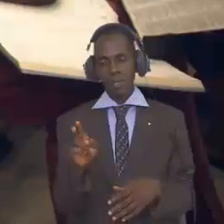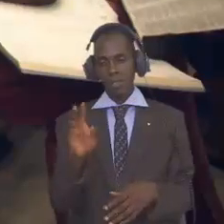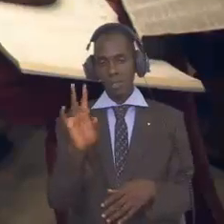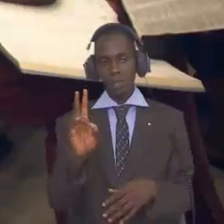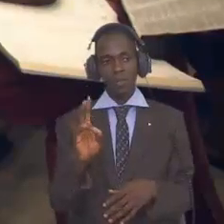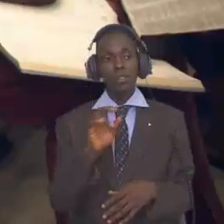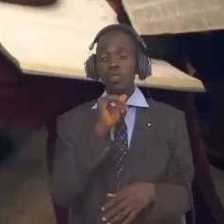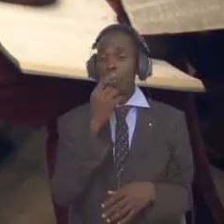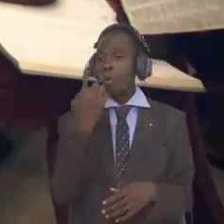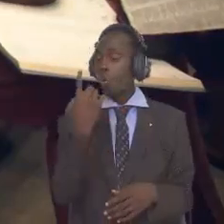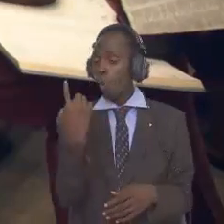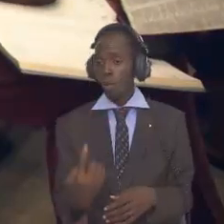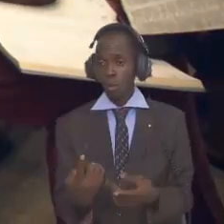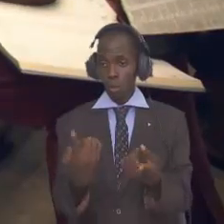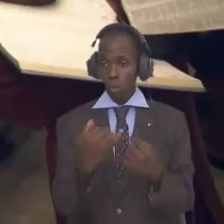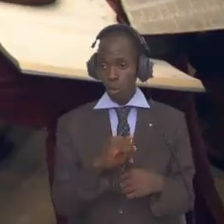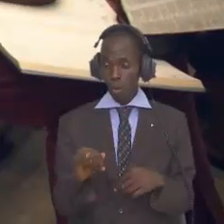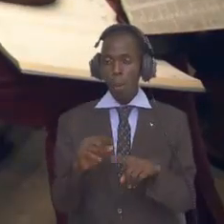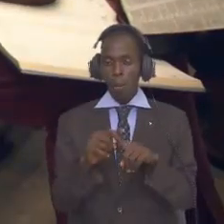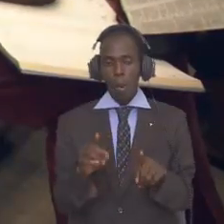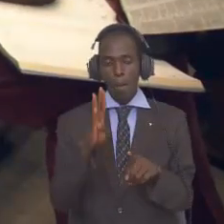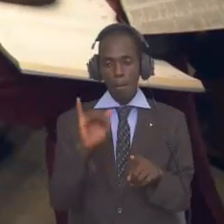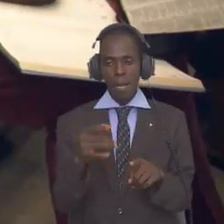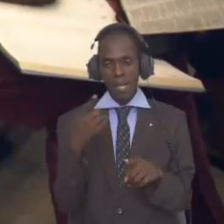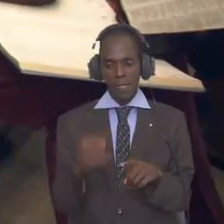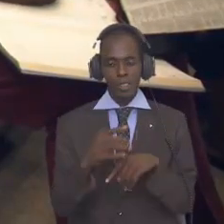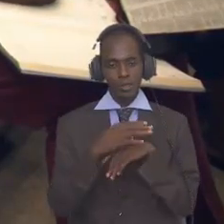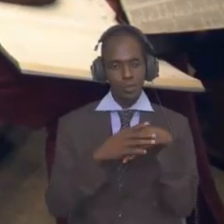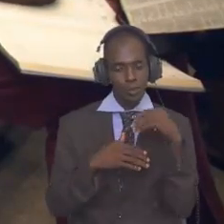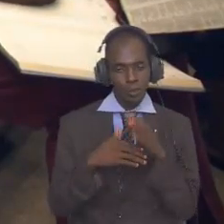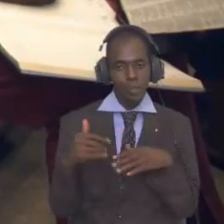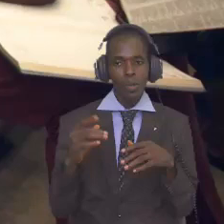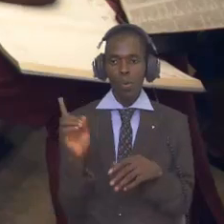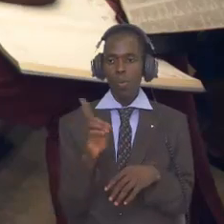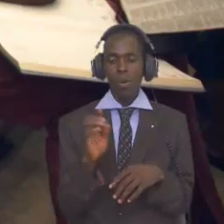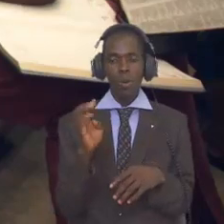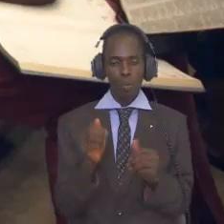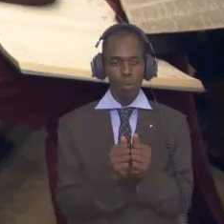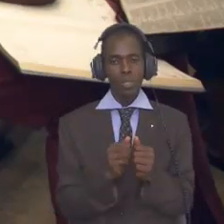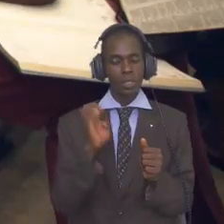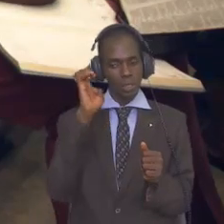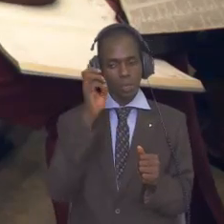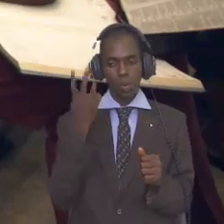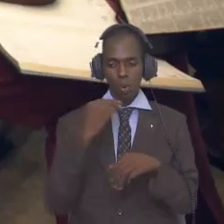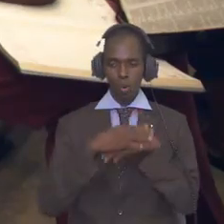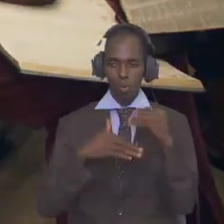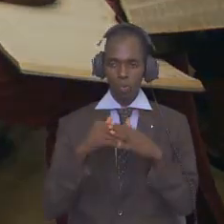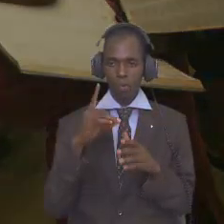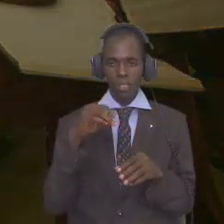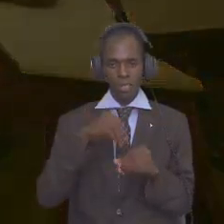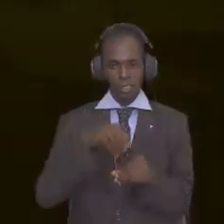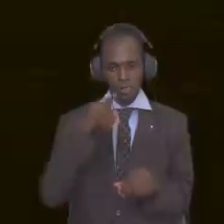coming only, but by the consolation wherewith he was comforted in you when